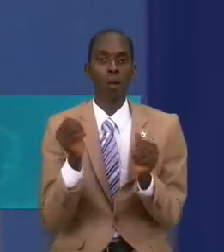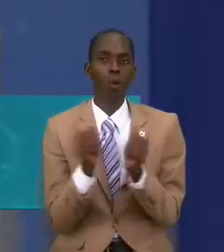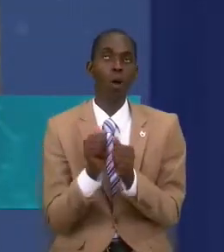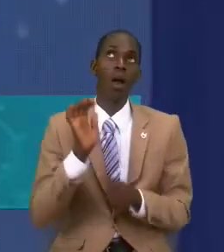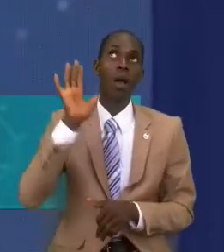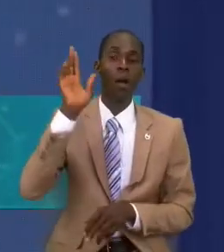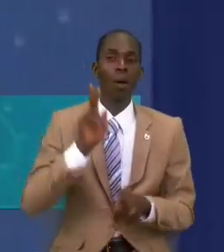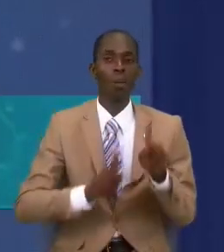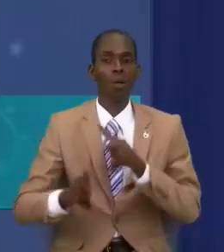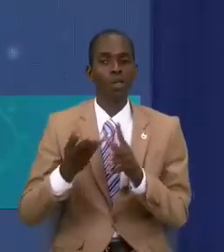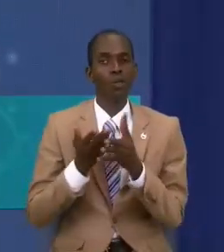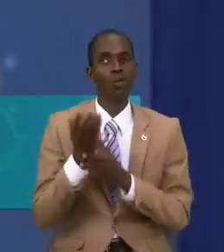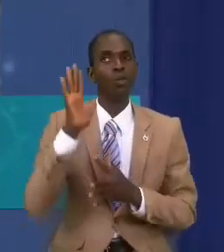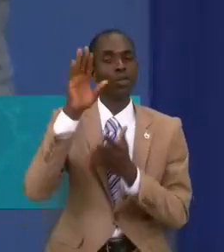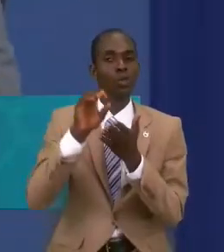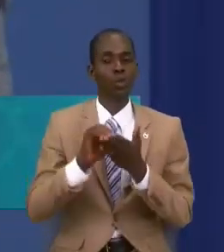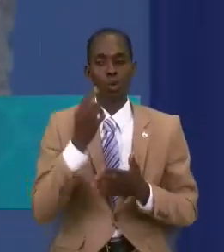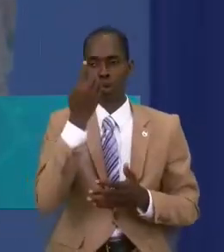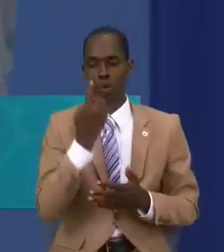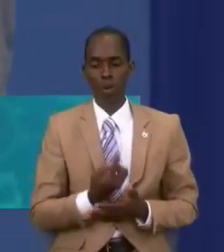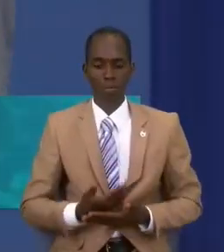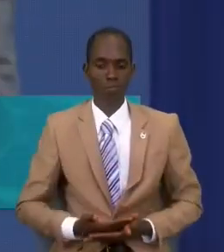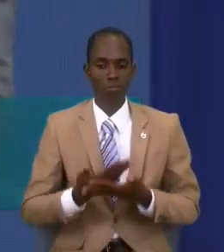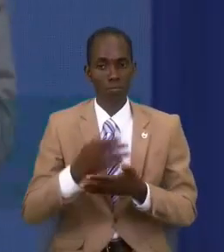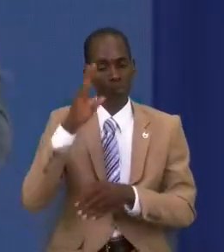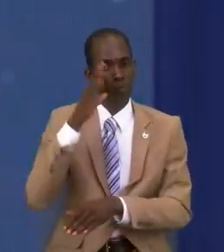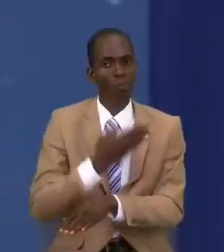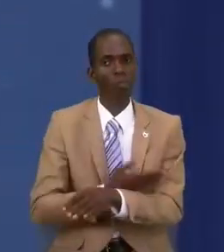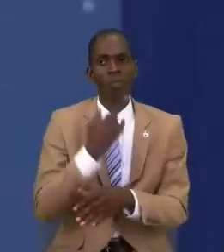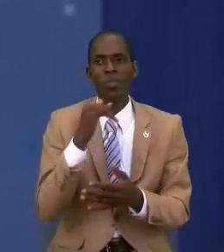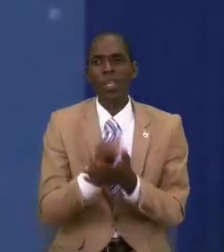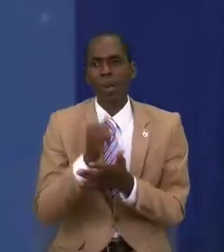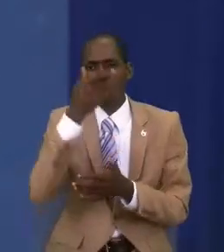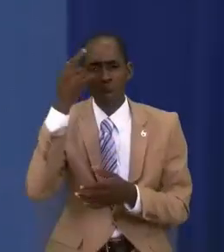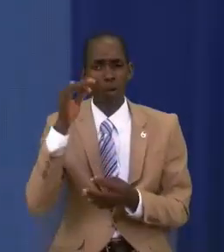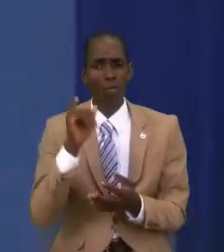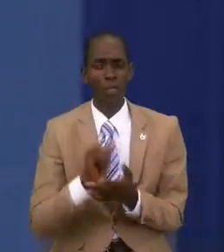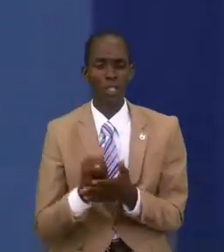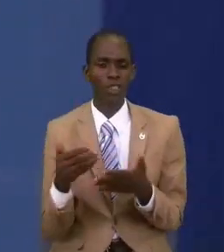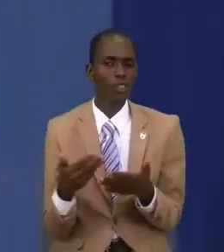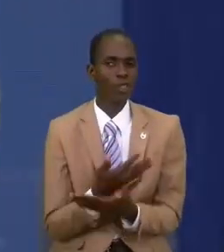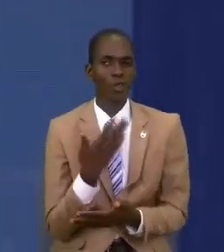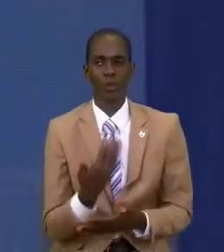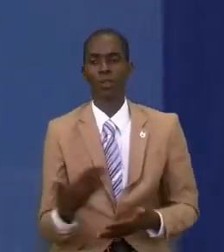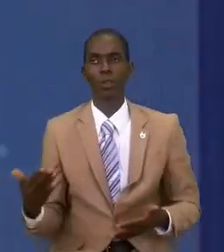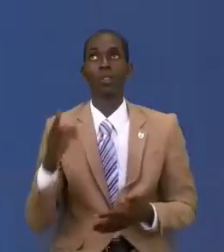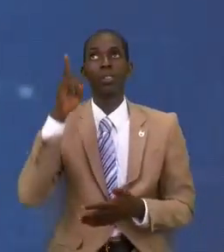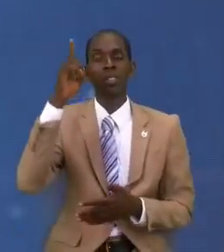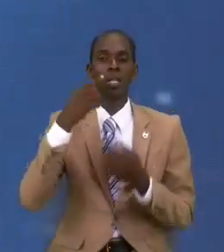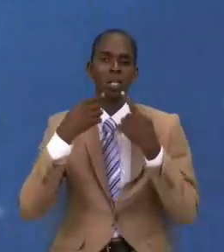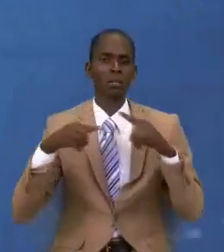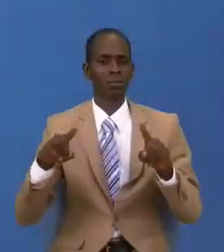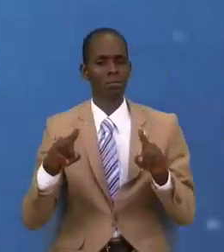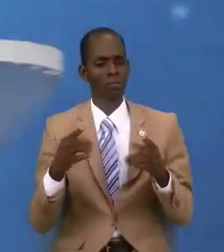says, because of that, new things does he declare. By the way, what does that mean? New things, the people of